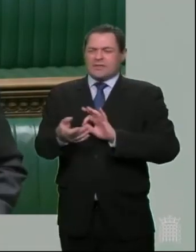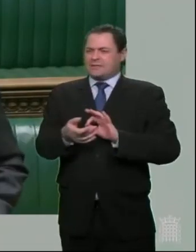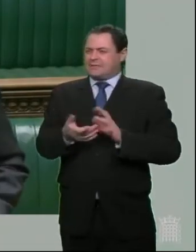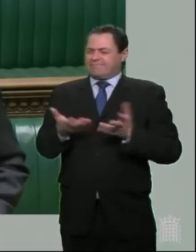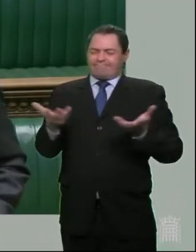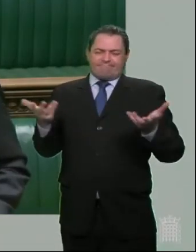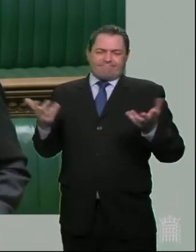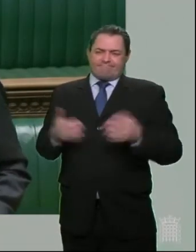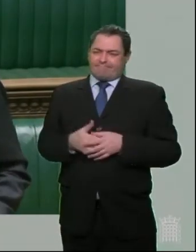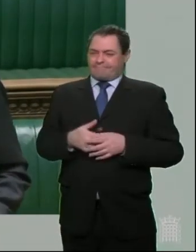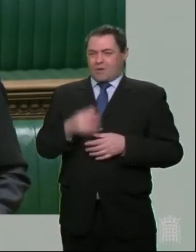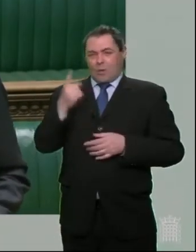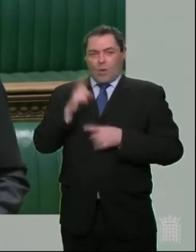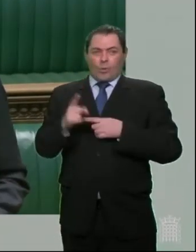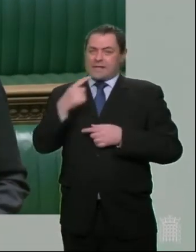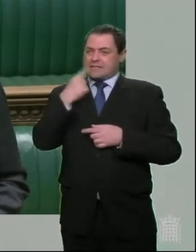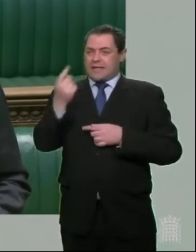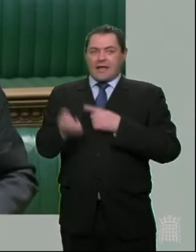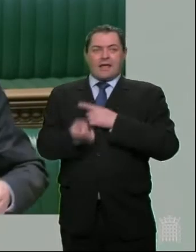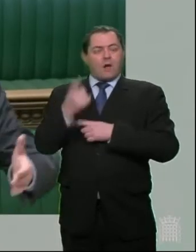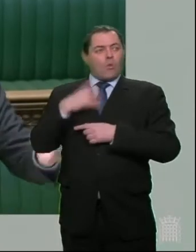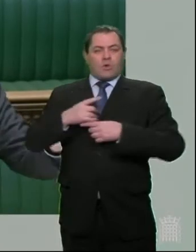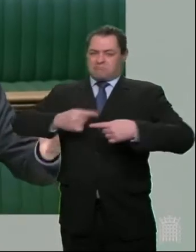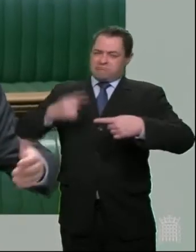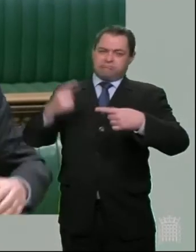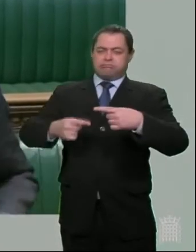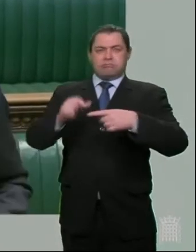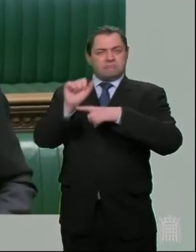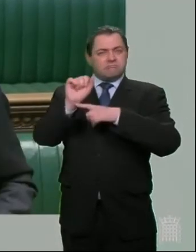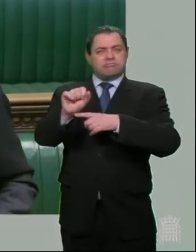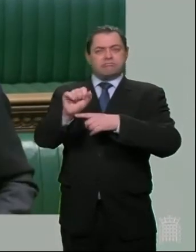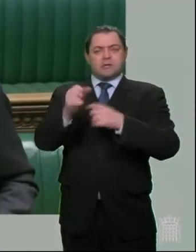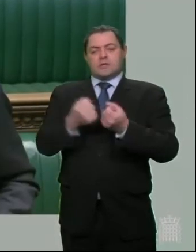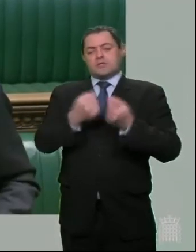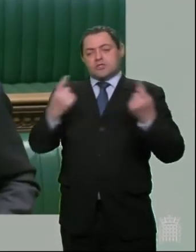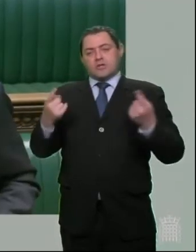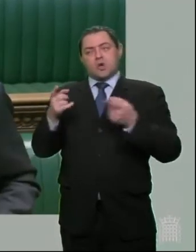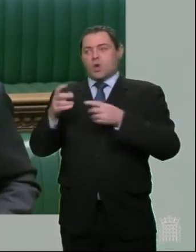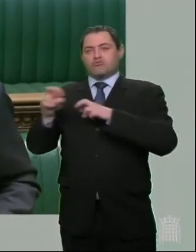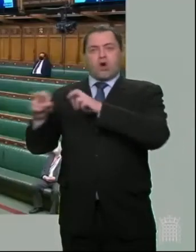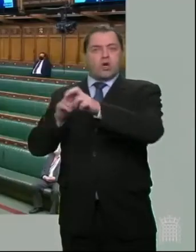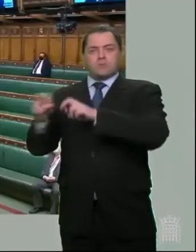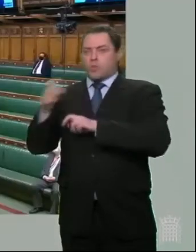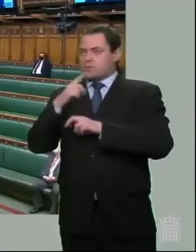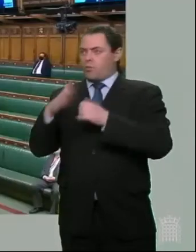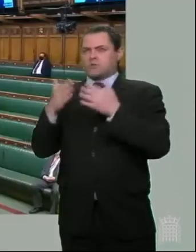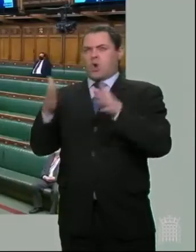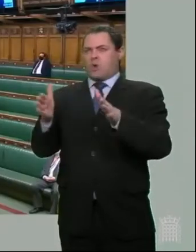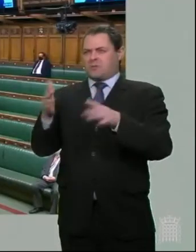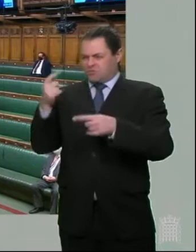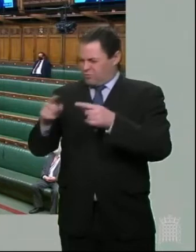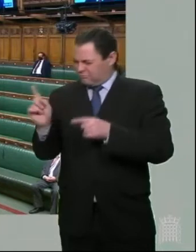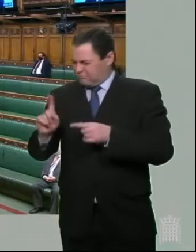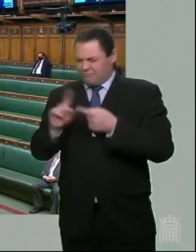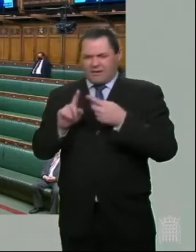and 1 week he calls for tougher border measures after the Shadow Transport Secretary called for looser quarantine. He